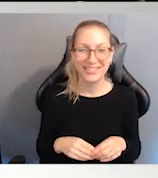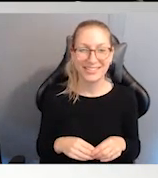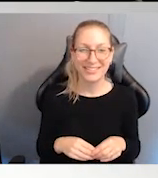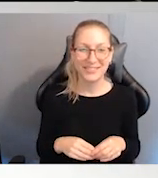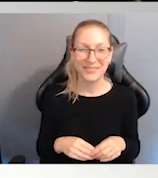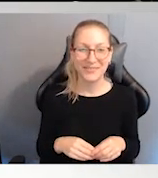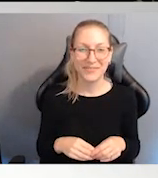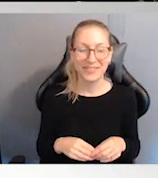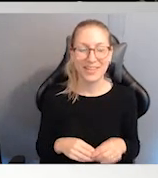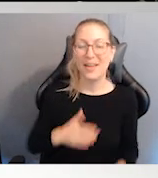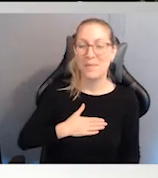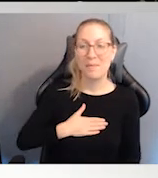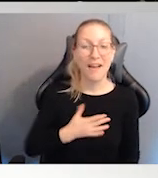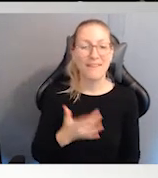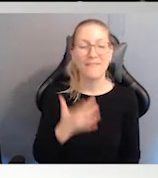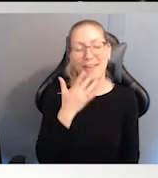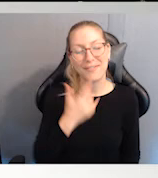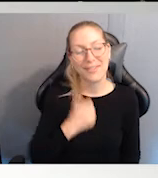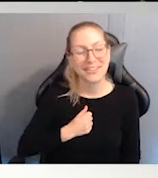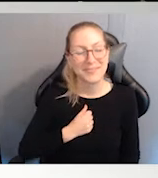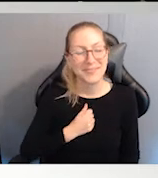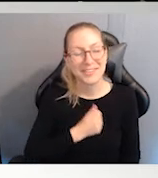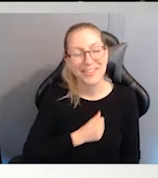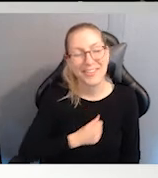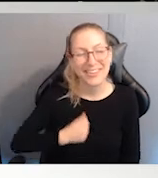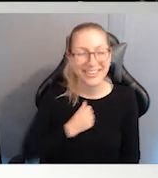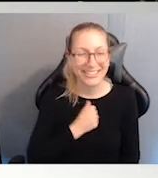And this is one of my favorites. I'm sorry.